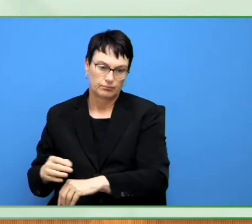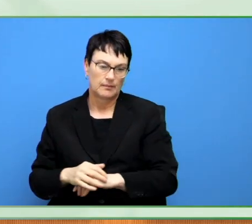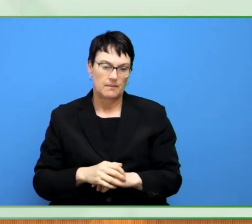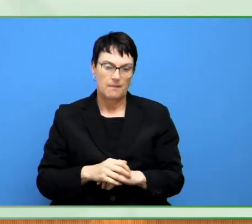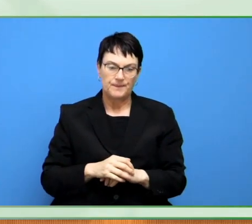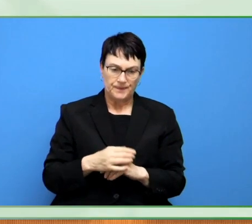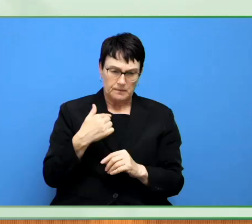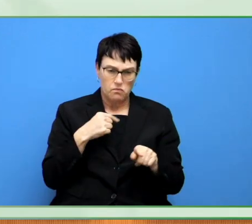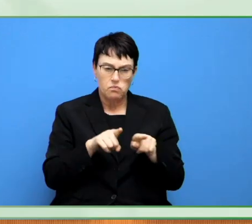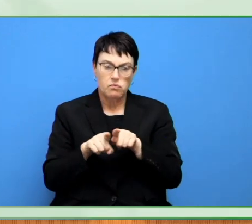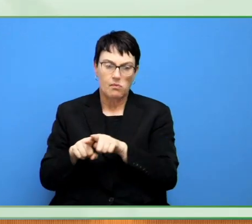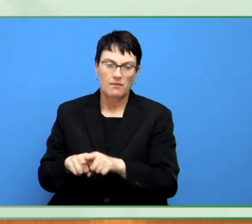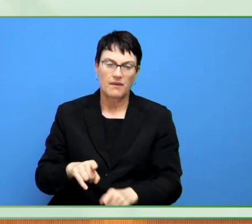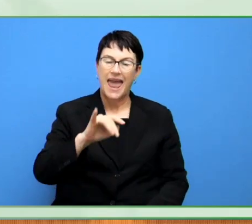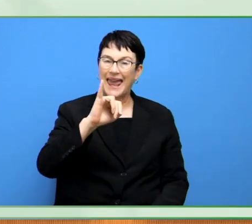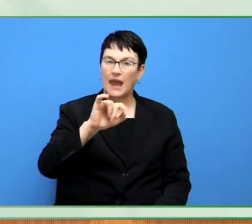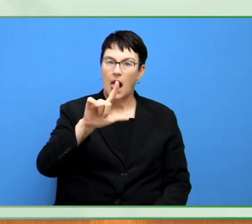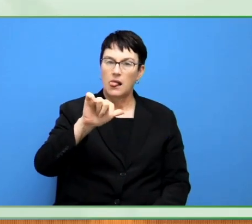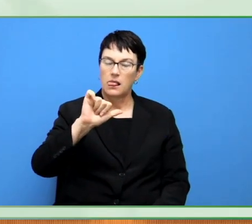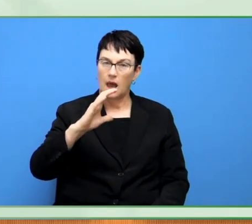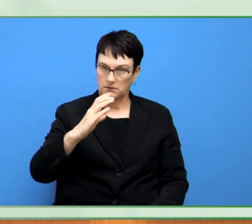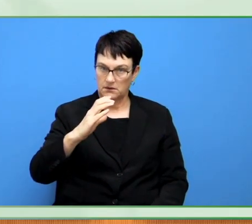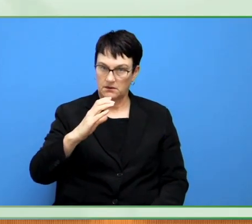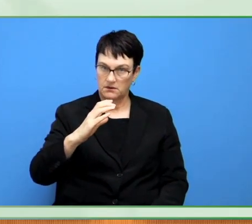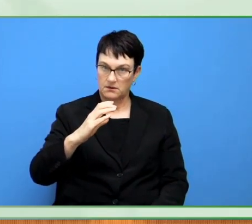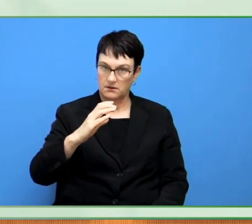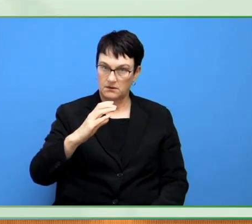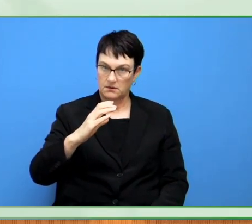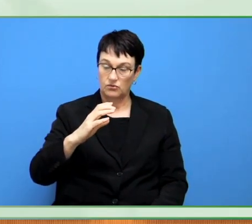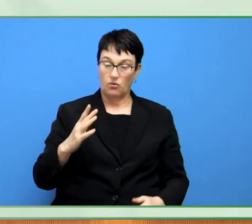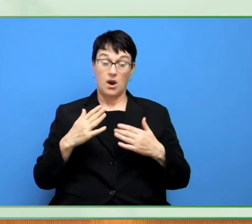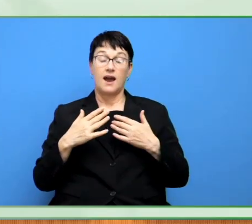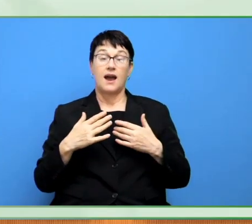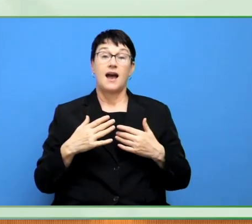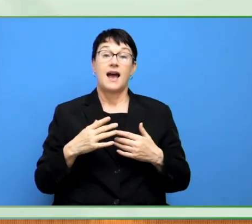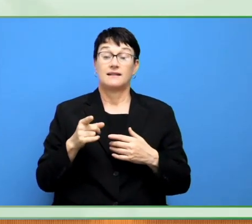organization that certifies certifying organizations.